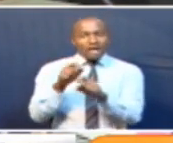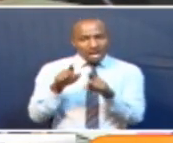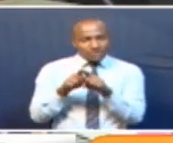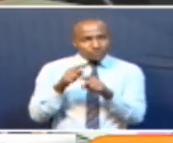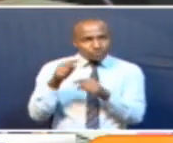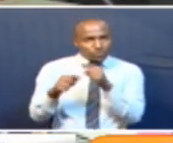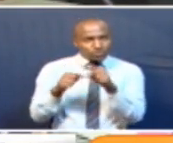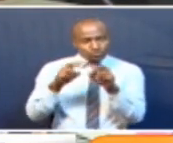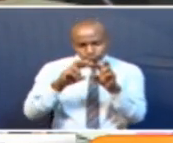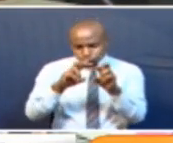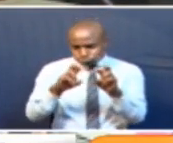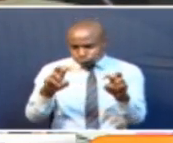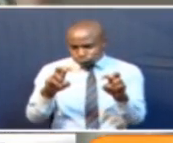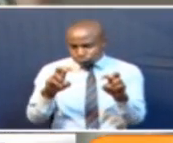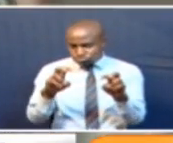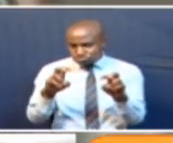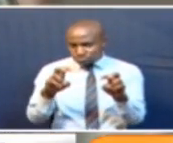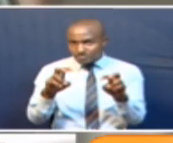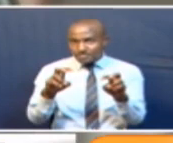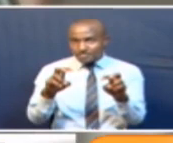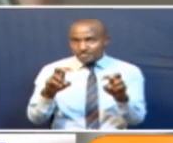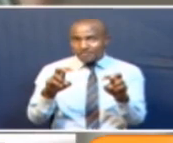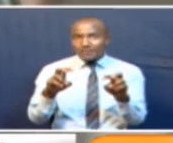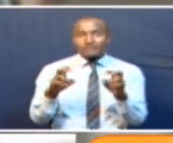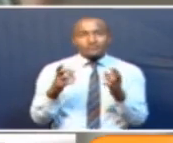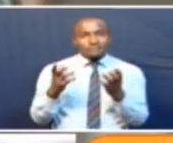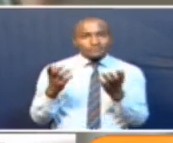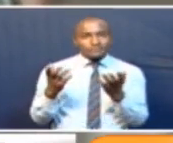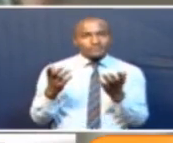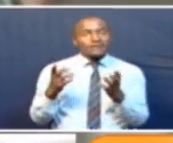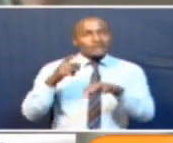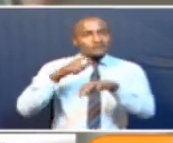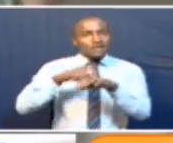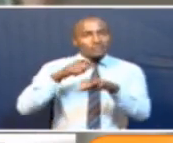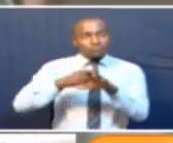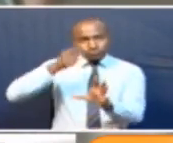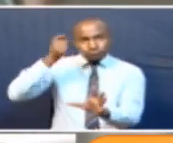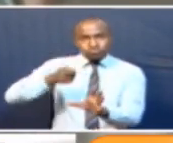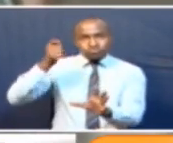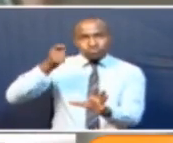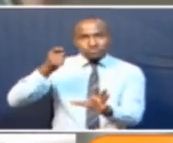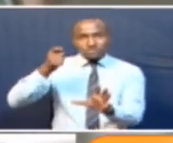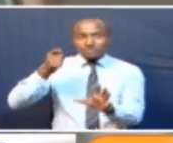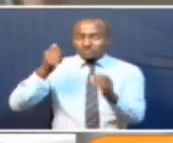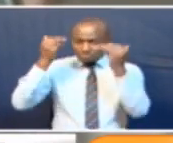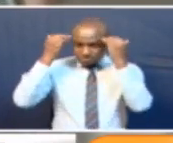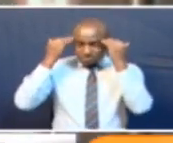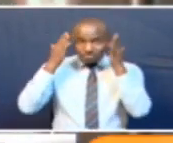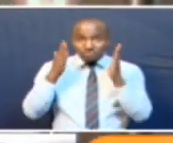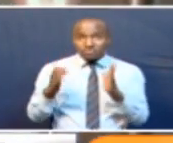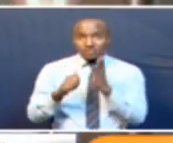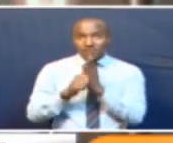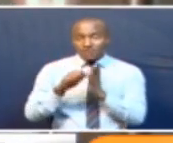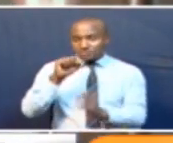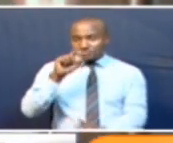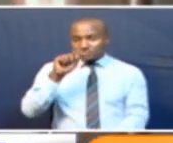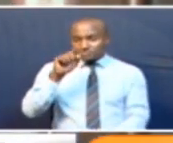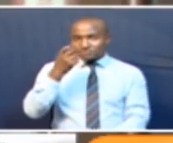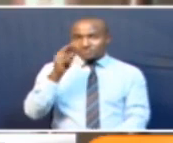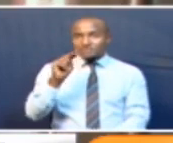against Chairman Wafula Chebukati and the Commission. In his ruling, Justice Stephen Radido had said it would not